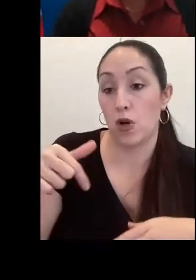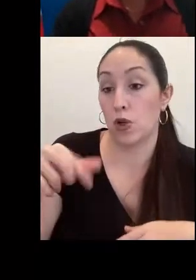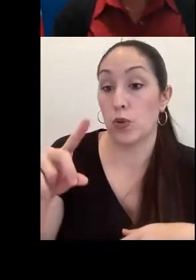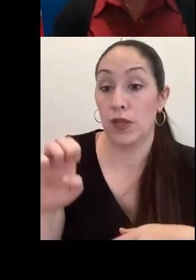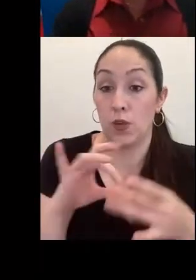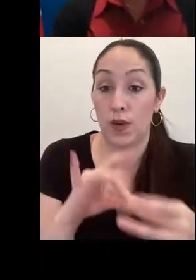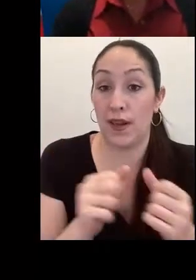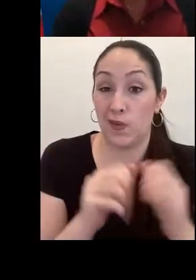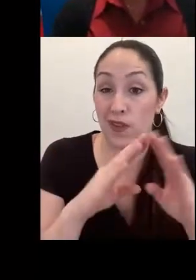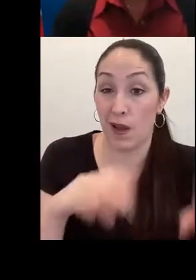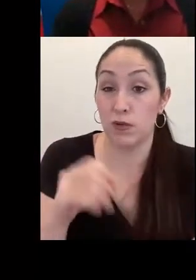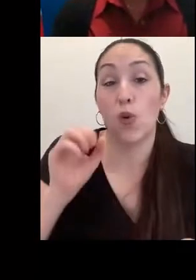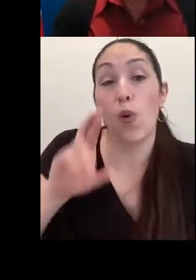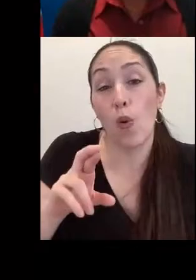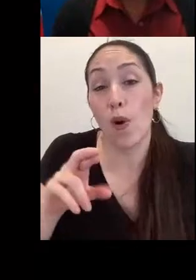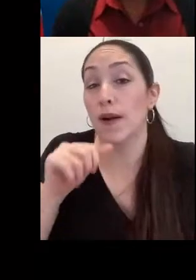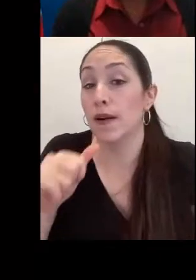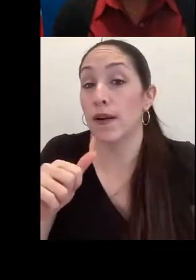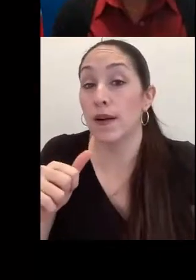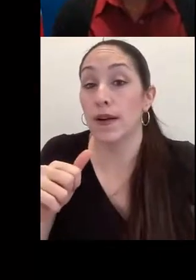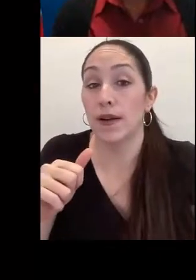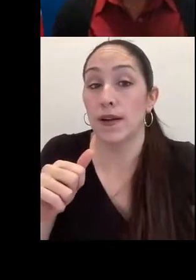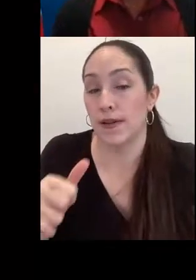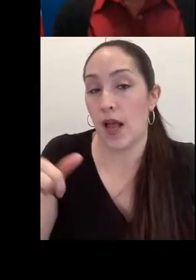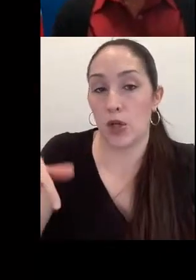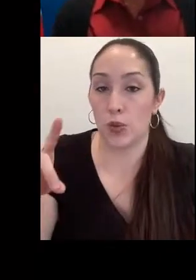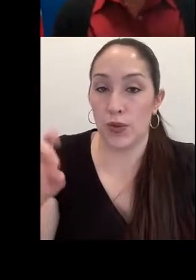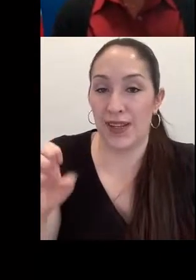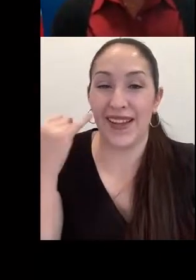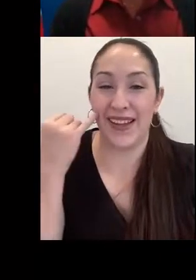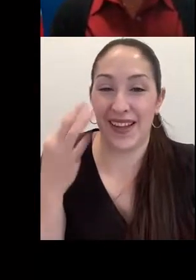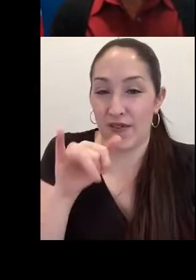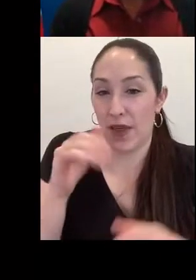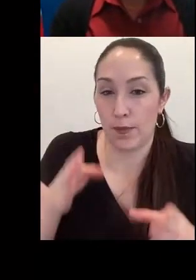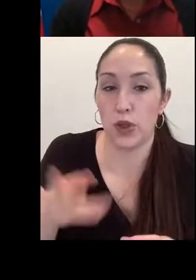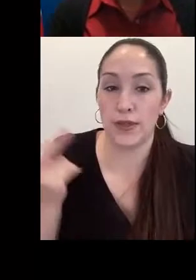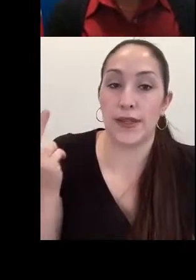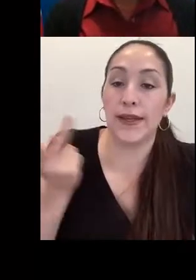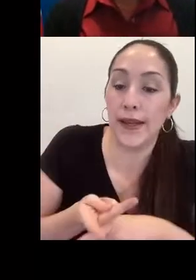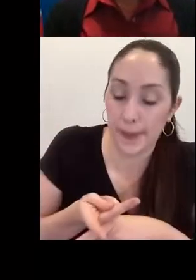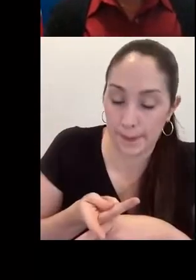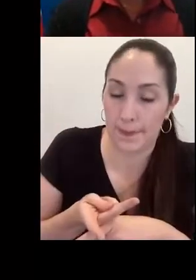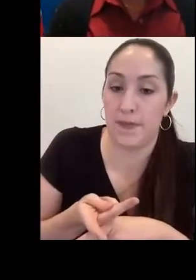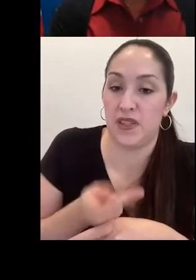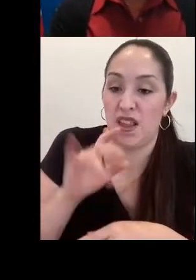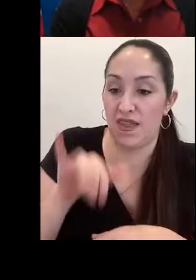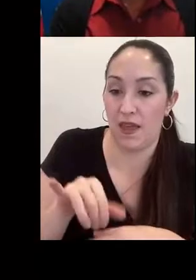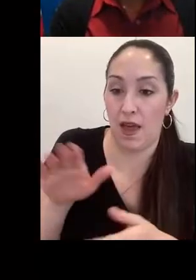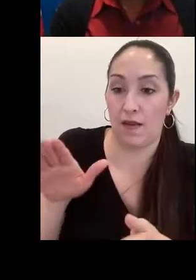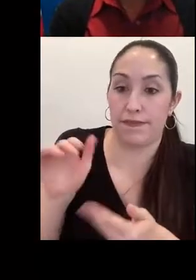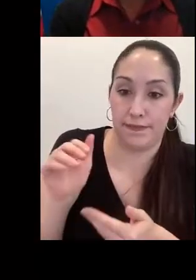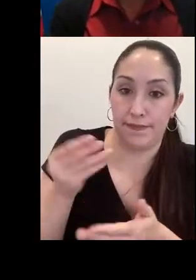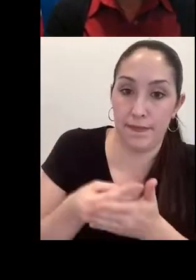a resource if the beneficiary retains the distribution into the month following the month of receipt.